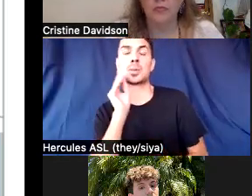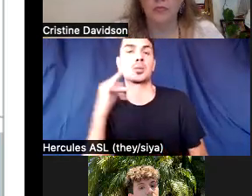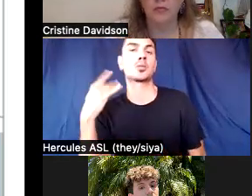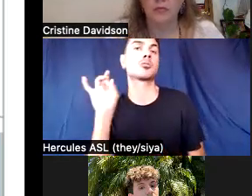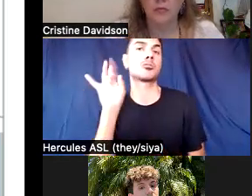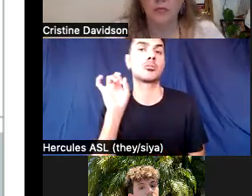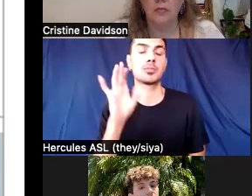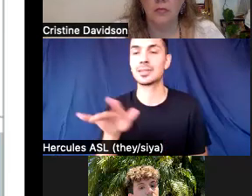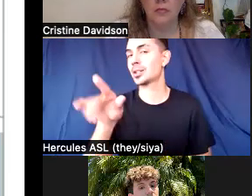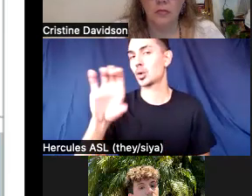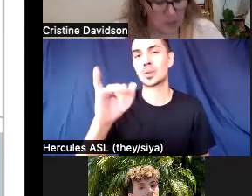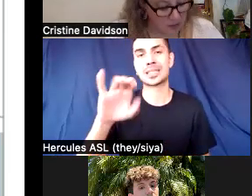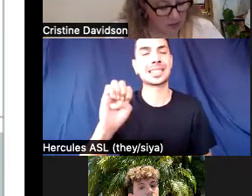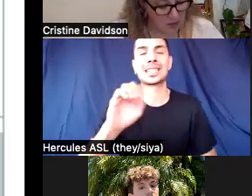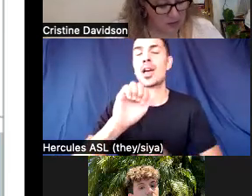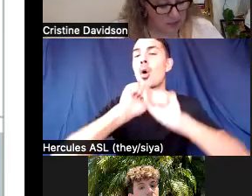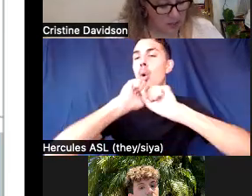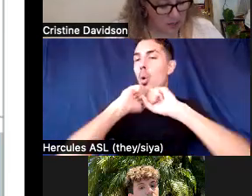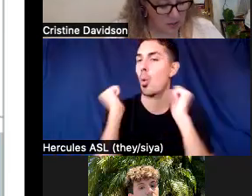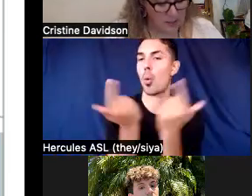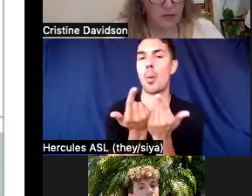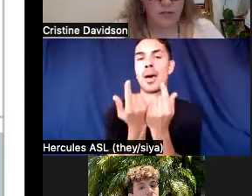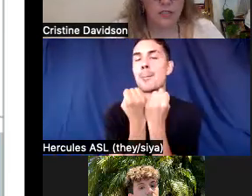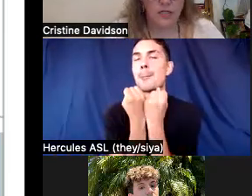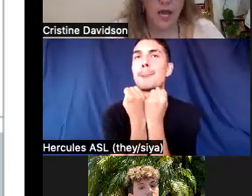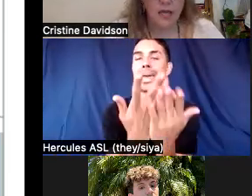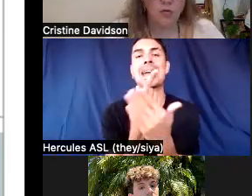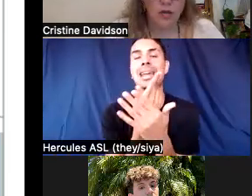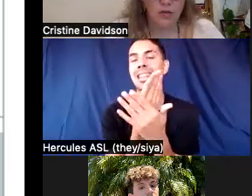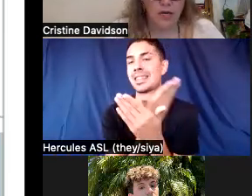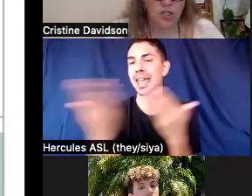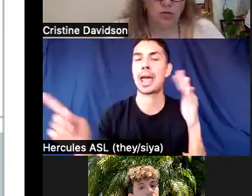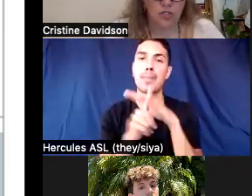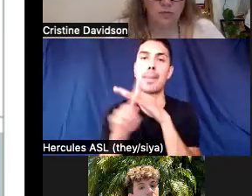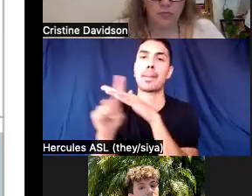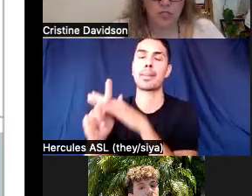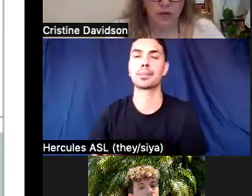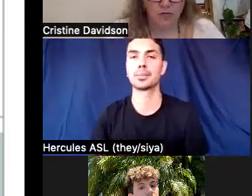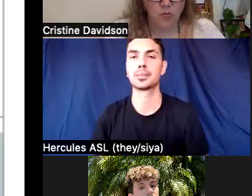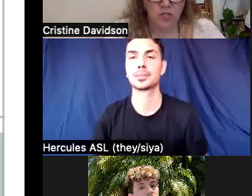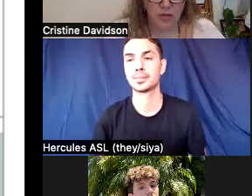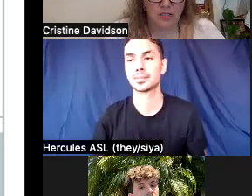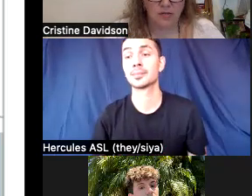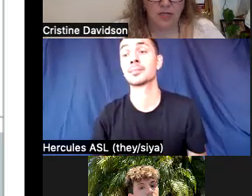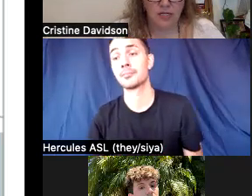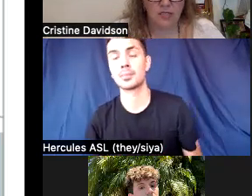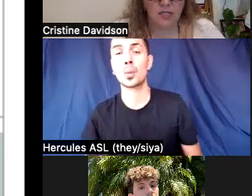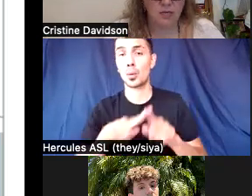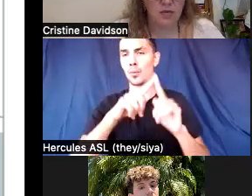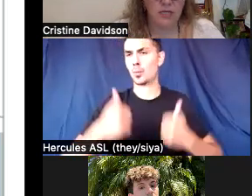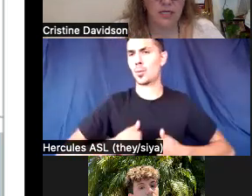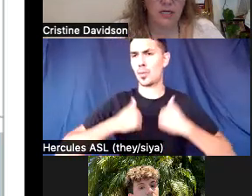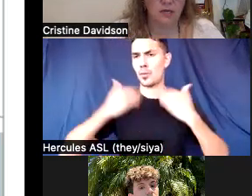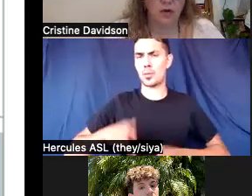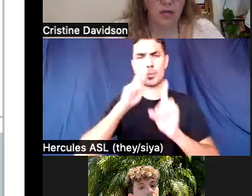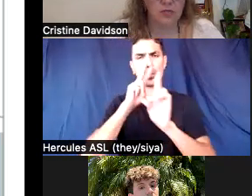say, Christine, it's all the things sometimes, right? Definitely. And the way that shows up from a survivor perspective is I